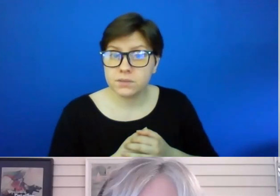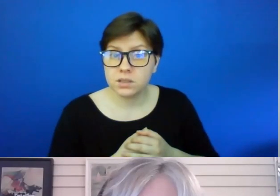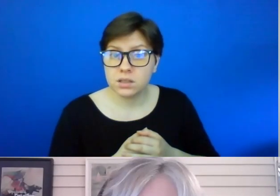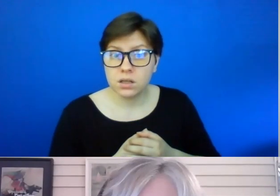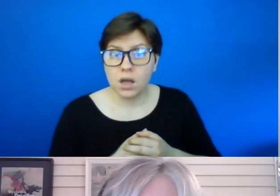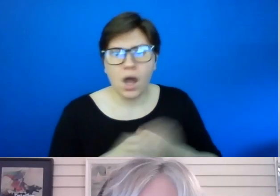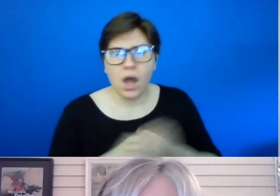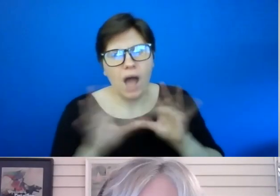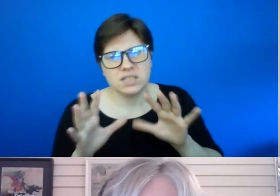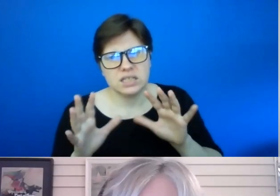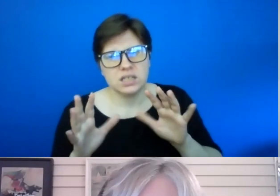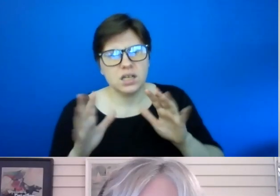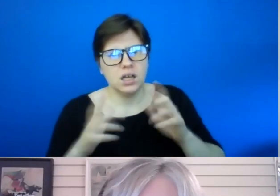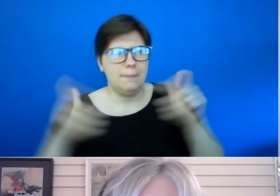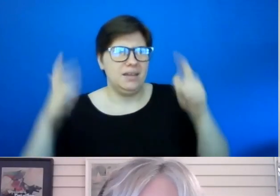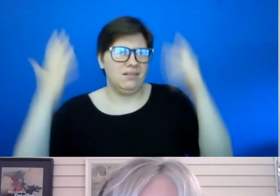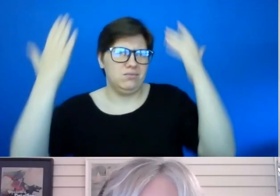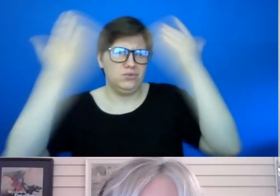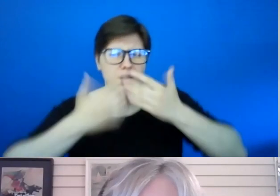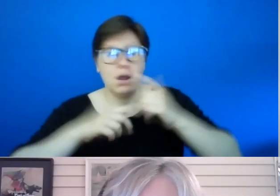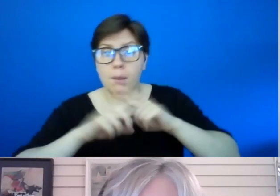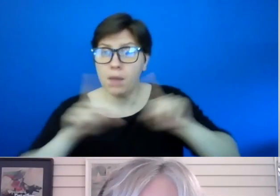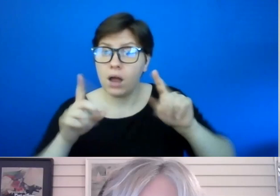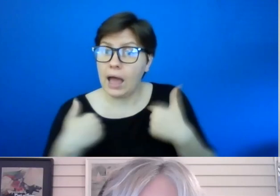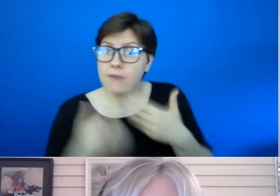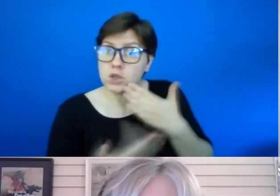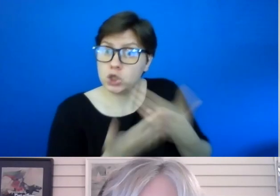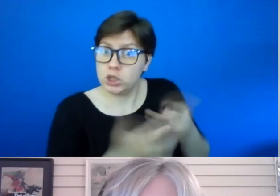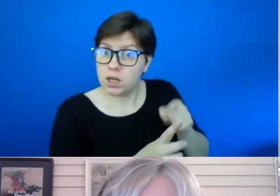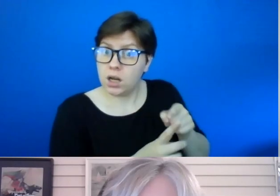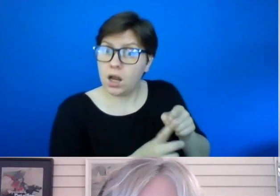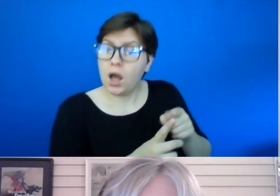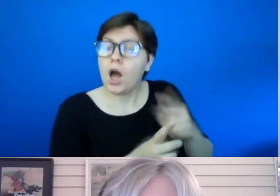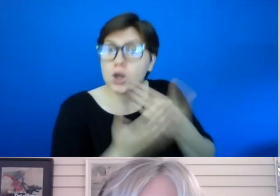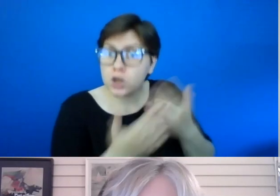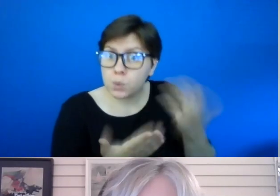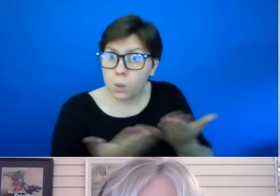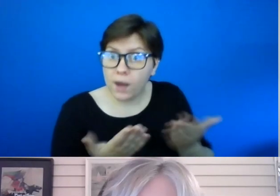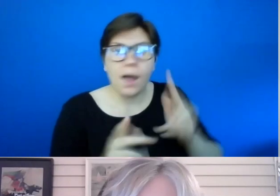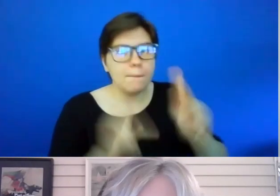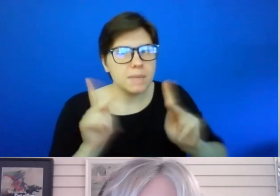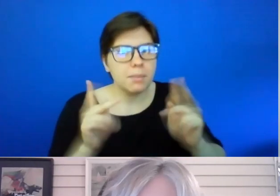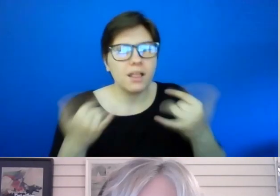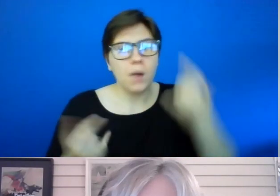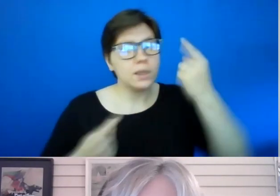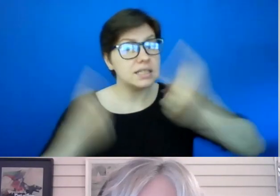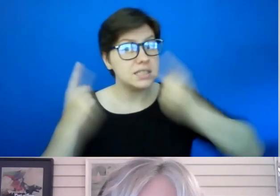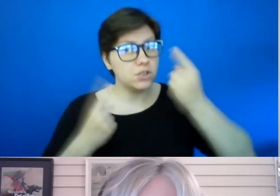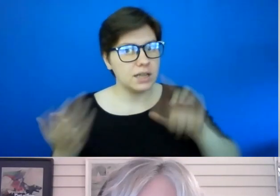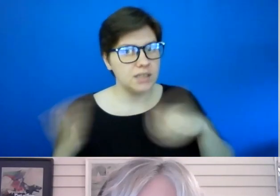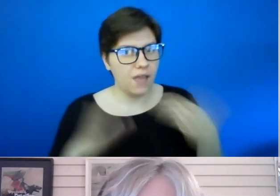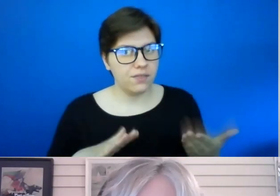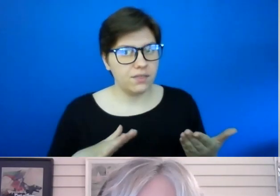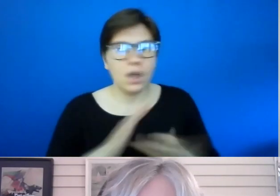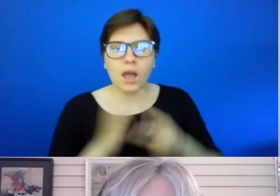dark cloud, but there is a silver lining, and that's that people are thinking about death. And that's good because that means they're doing advanced care